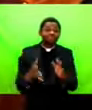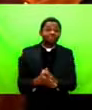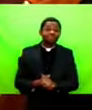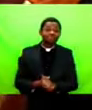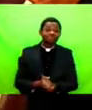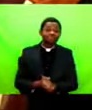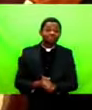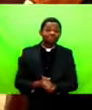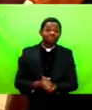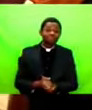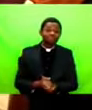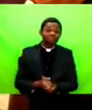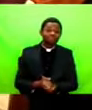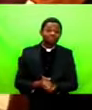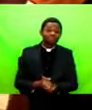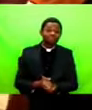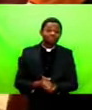bless you.